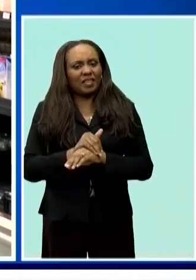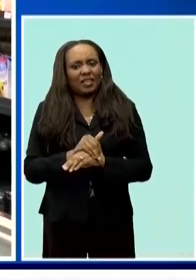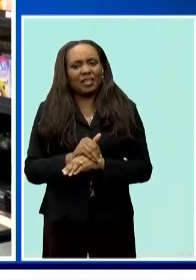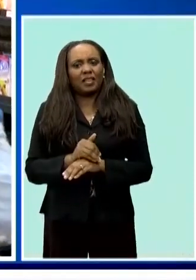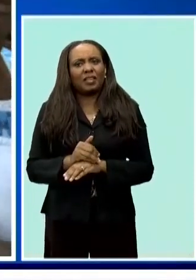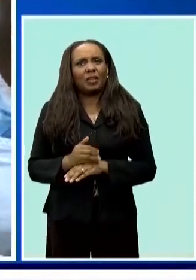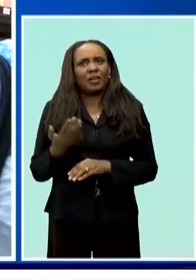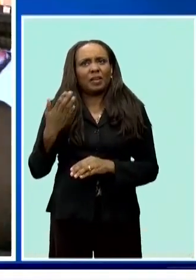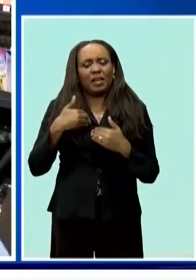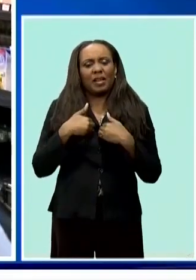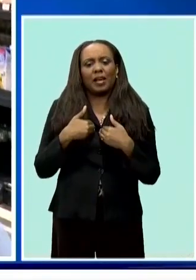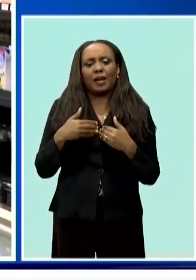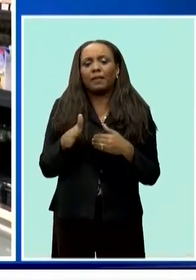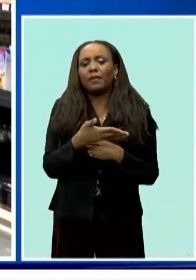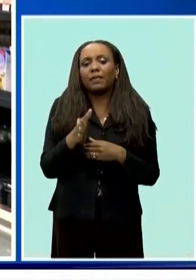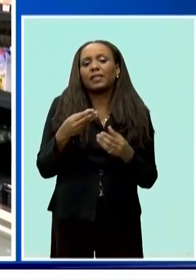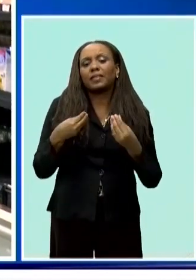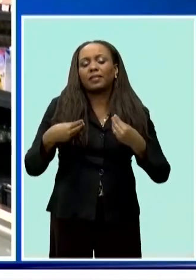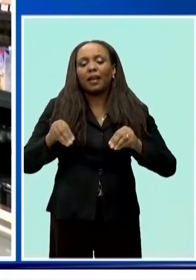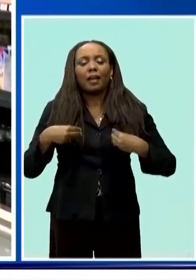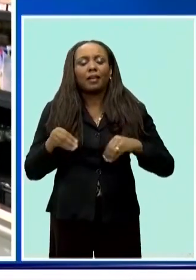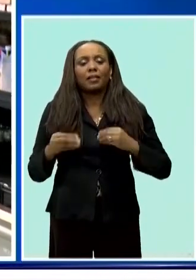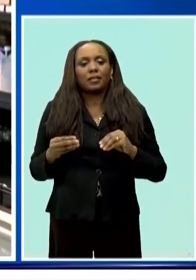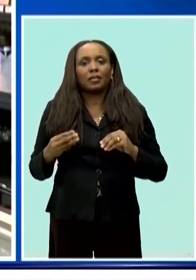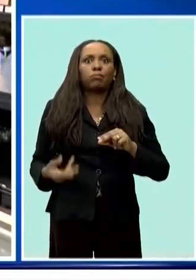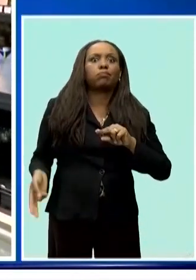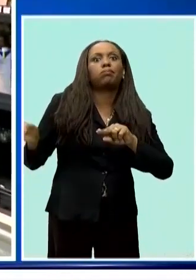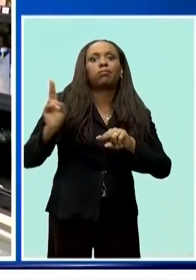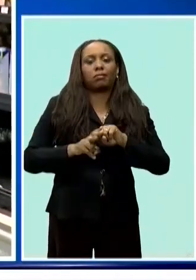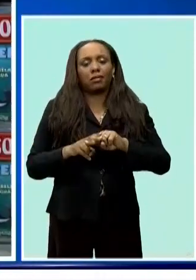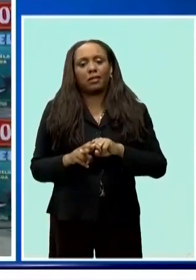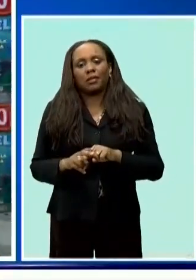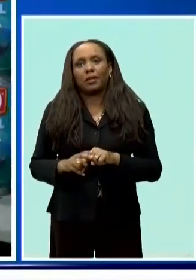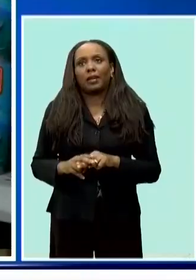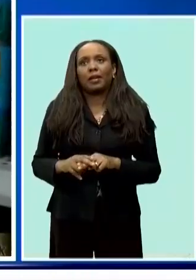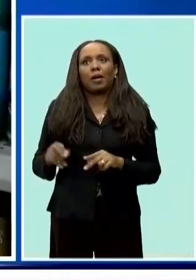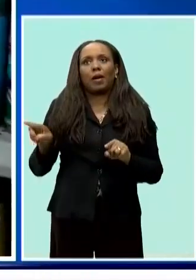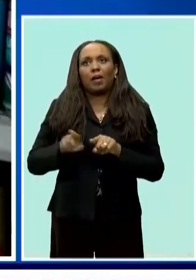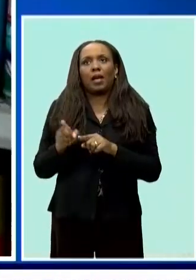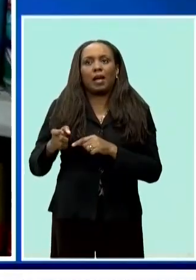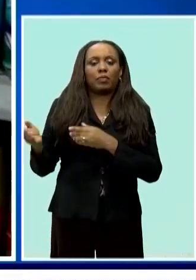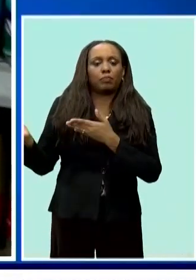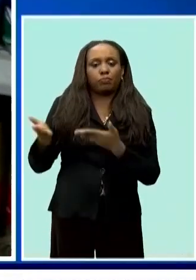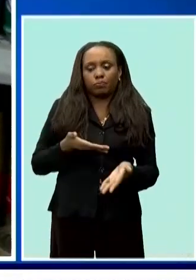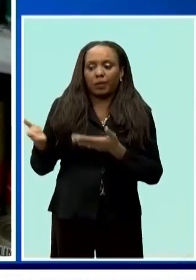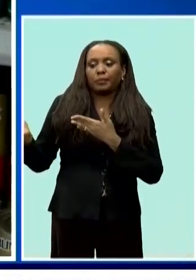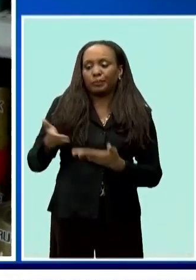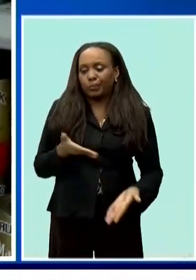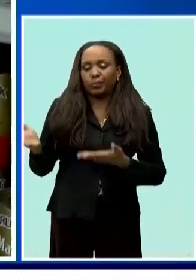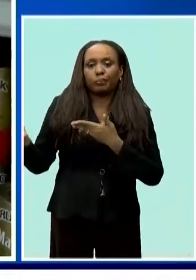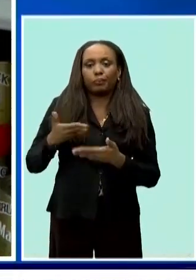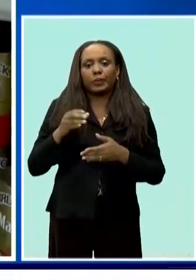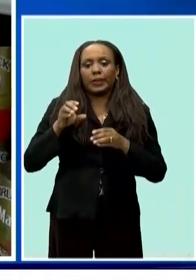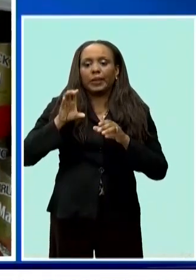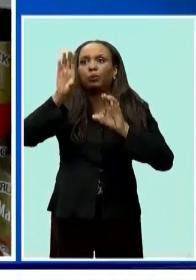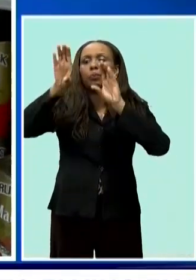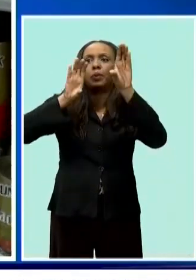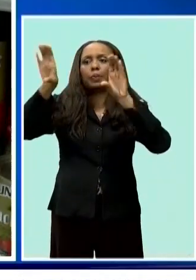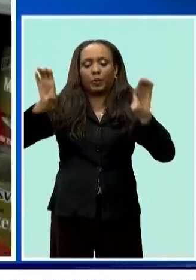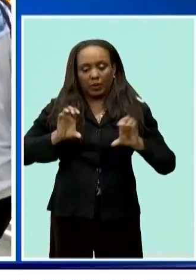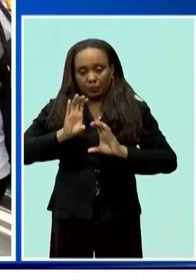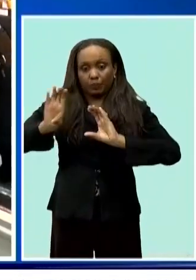go as far as ask for sea egg, turtle, whale, you name it, they're just asked. On the